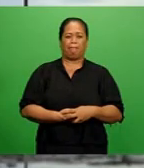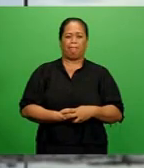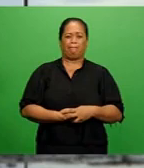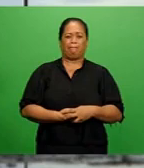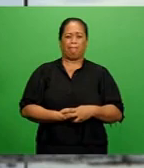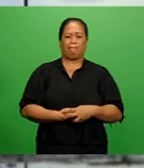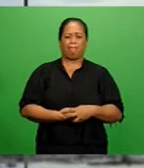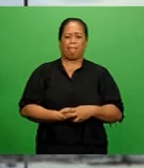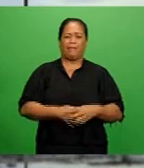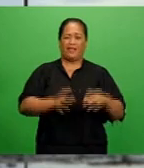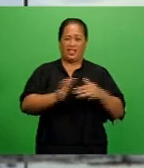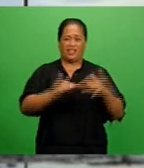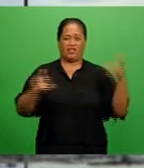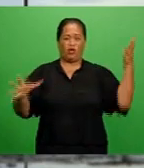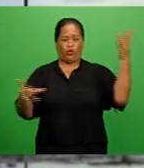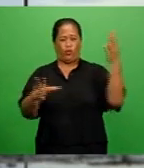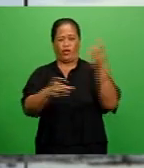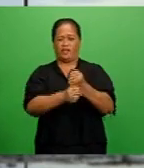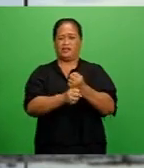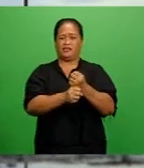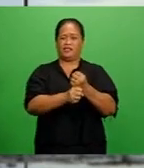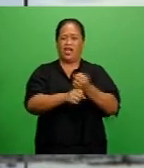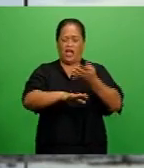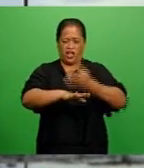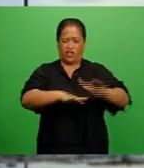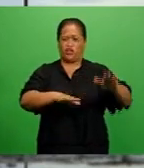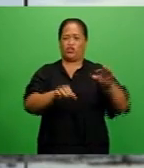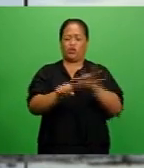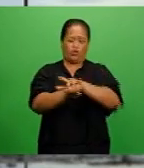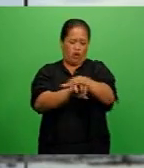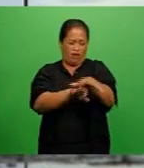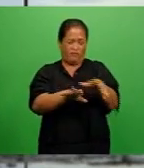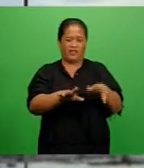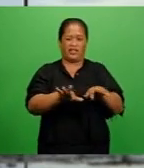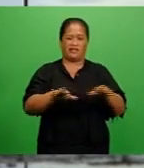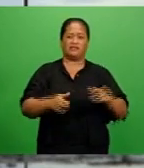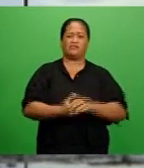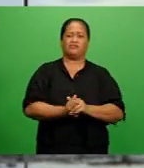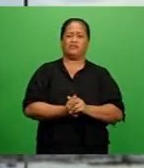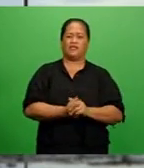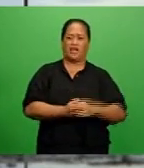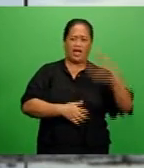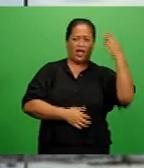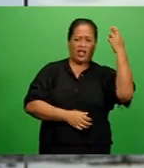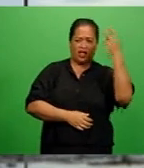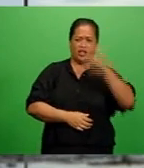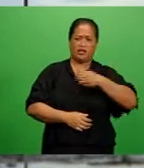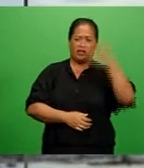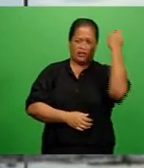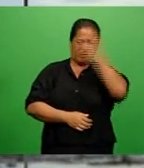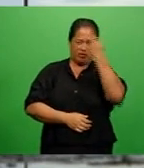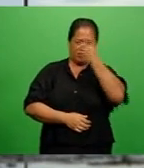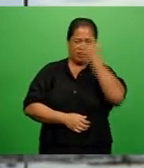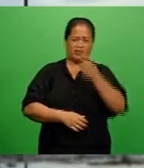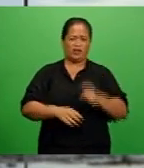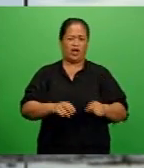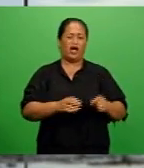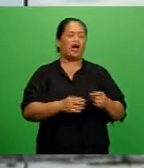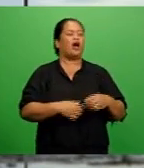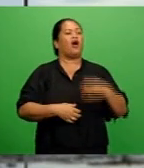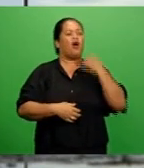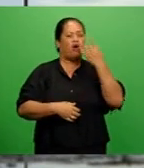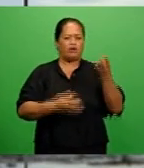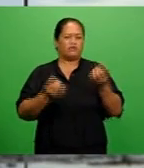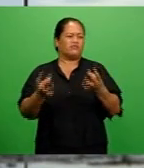And recapping our main stories, new COVID-19 strain poses a threat to our islands. Always be prepared, say villagers, and